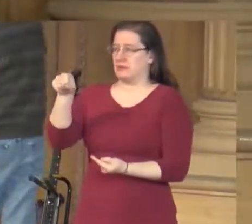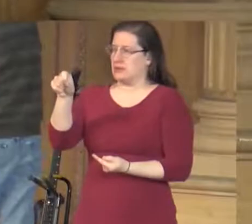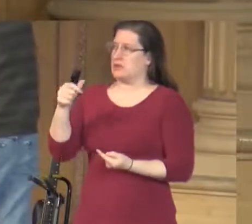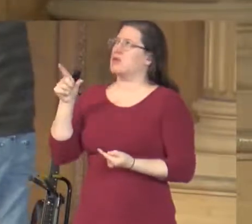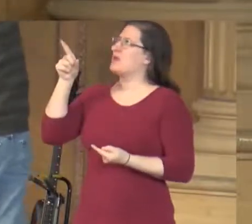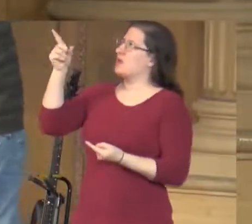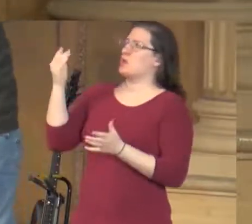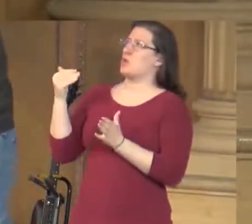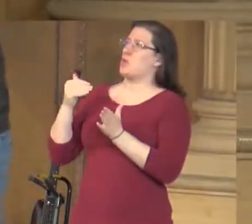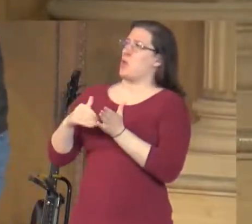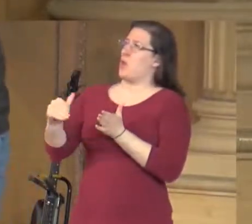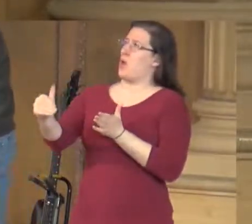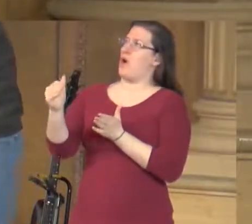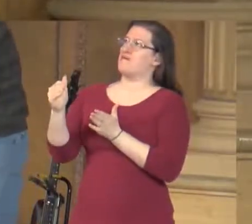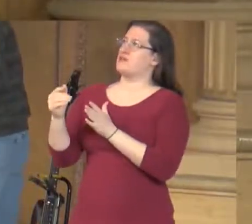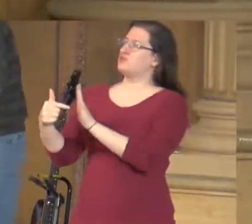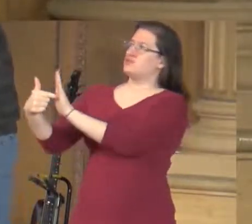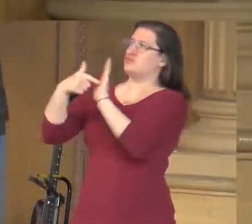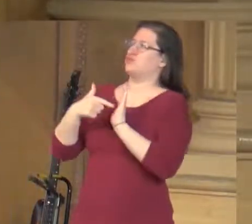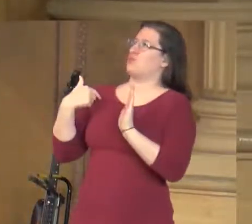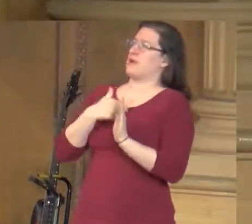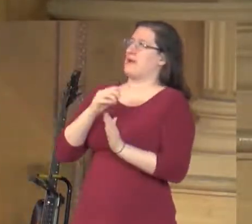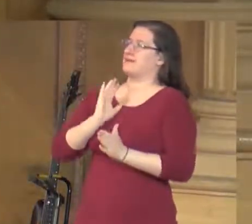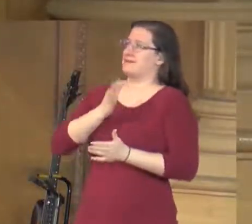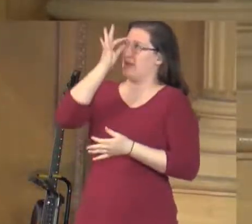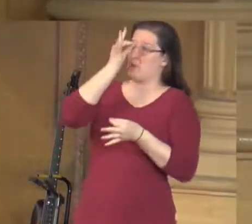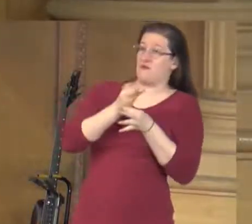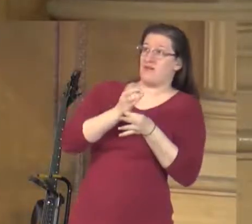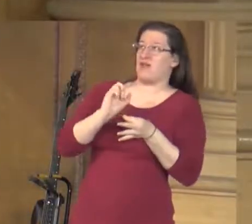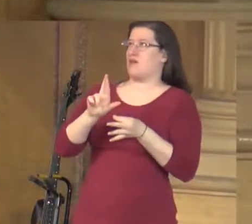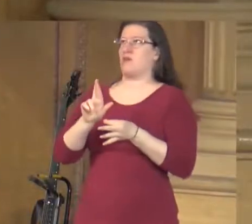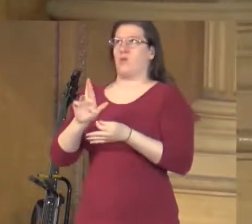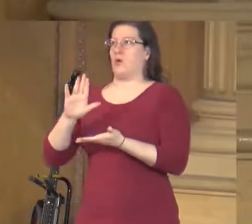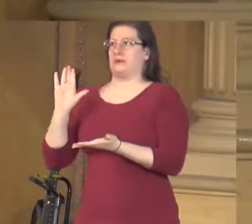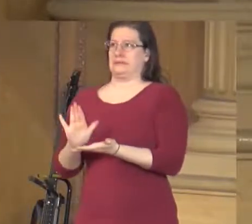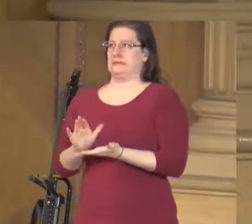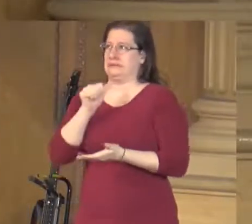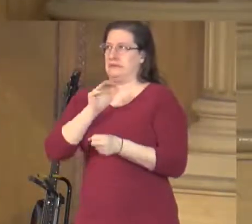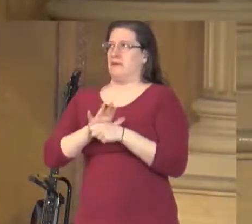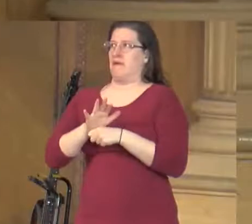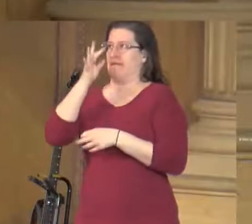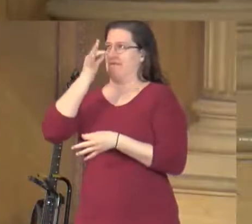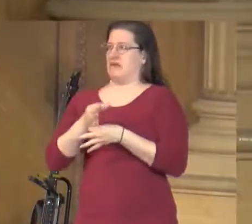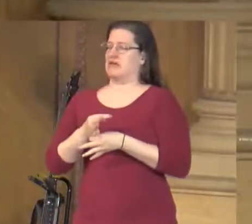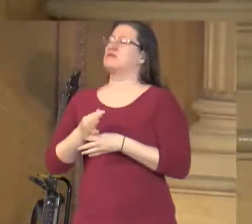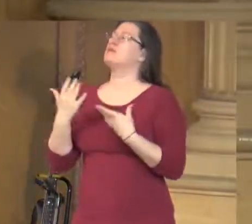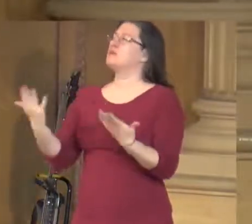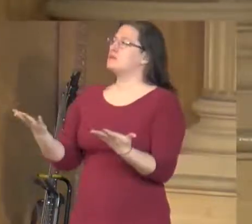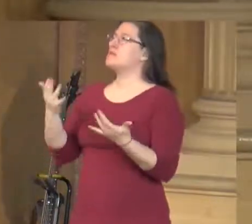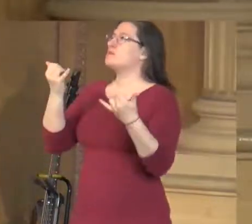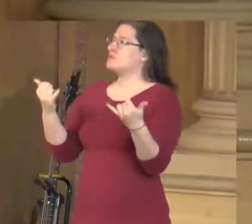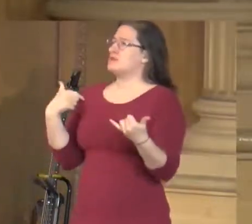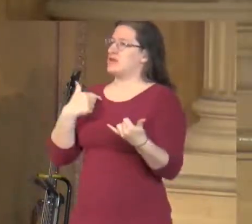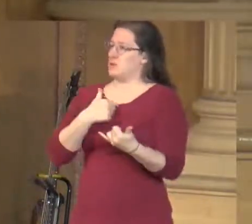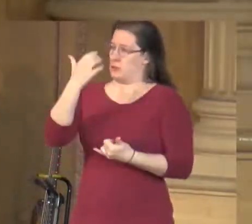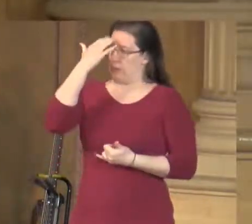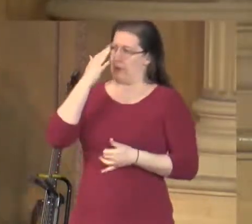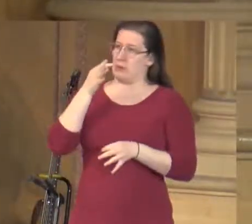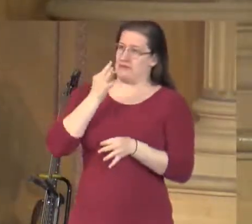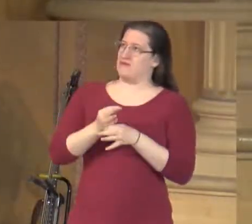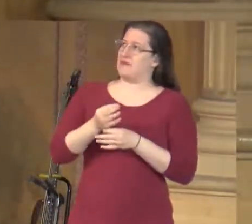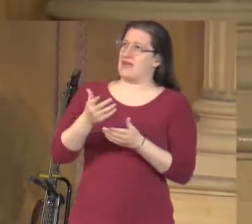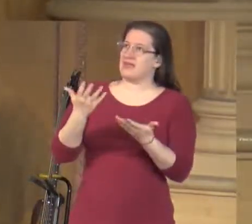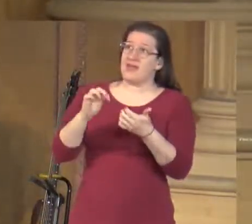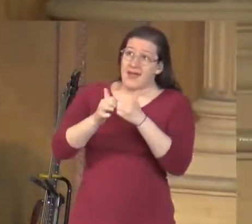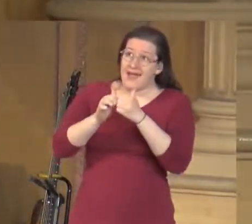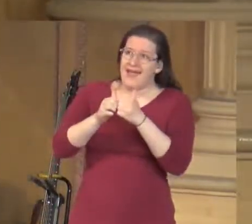you're so often revealing to us either our faith or our lack thereof. And so today, because faith comes by hearing and hearing by the word of